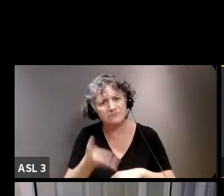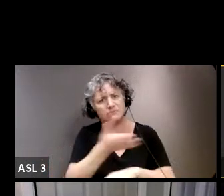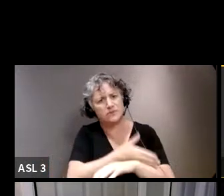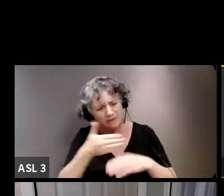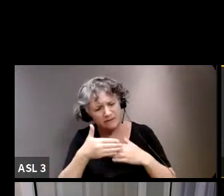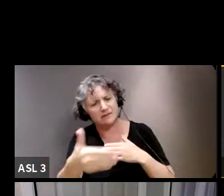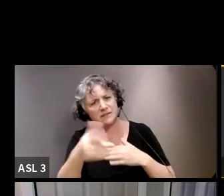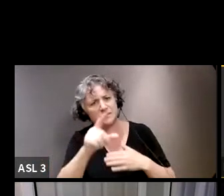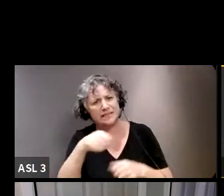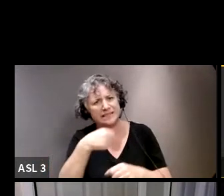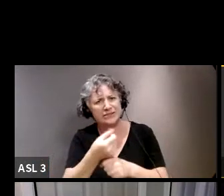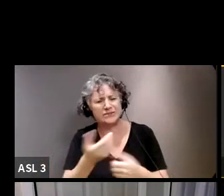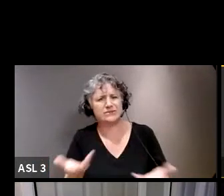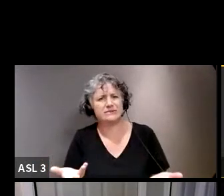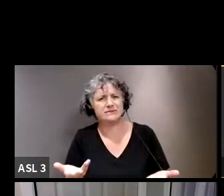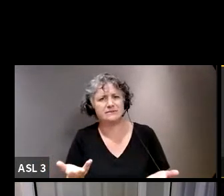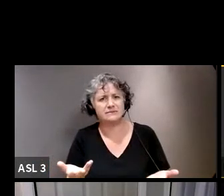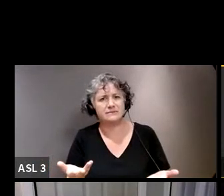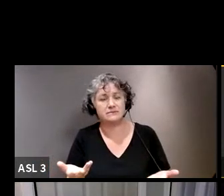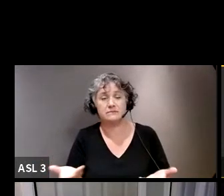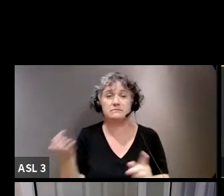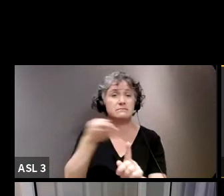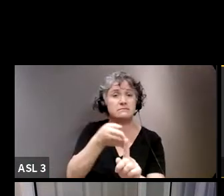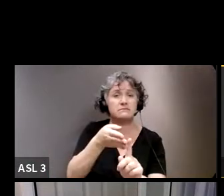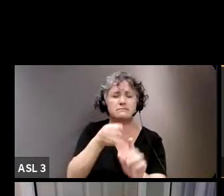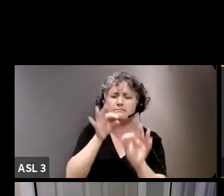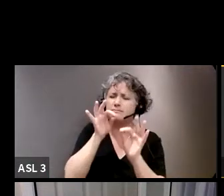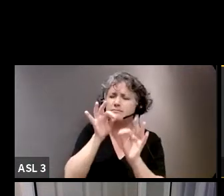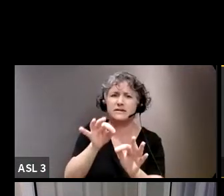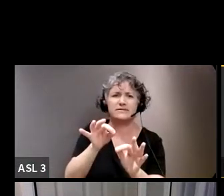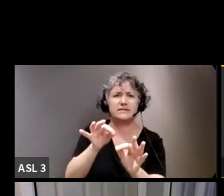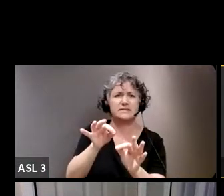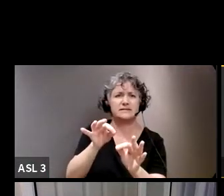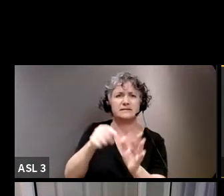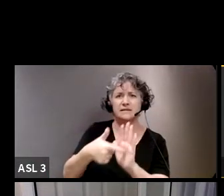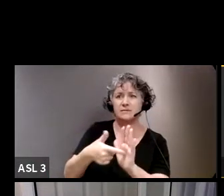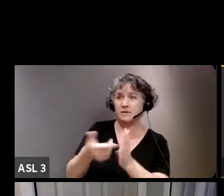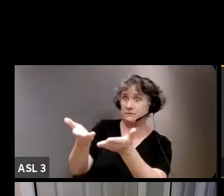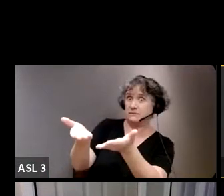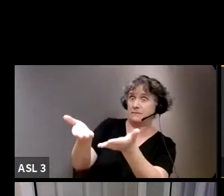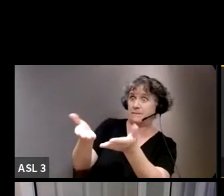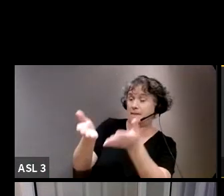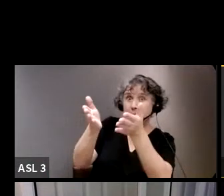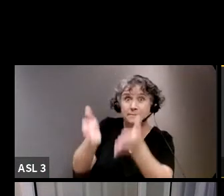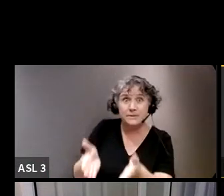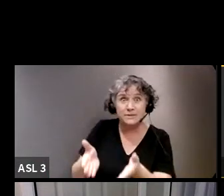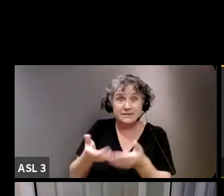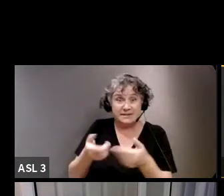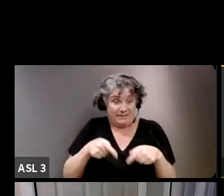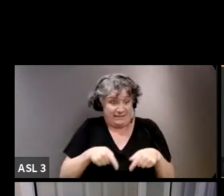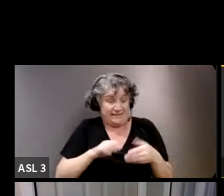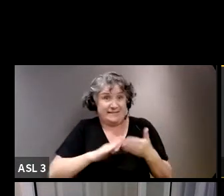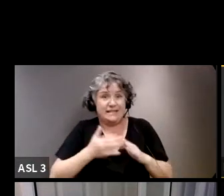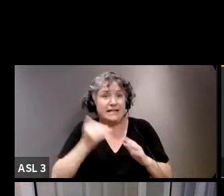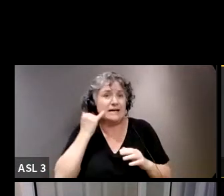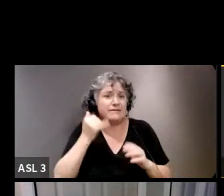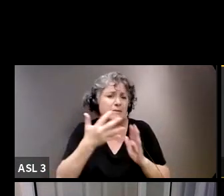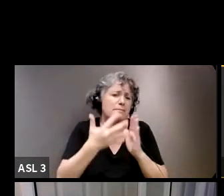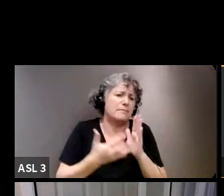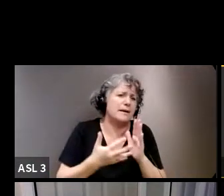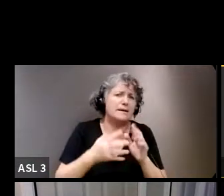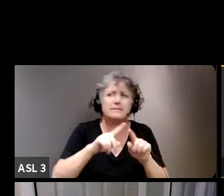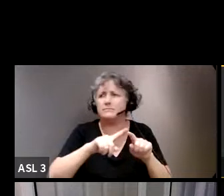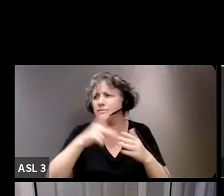come back to it again there's a great example of a person in the city that if we could get a pilot project or some sort of new initiative